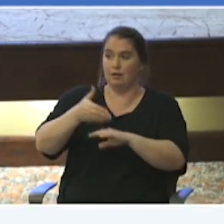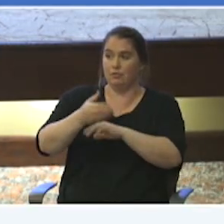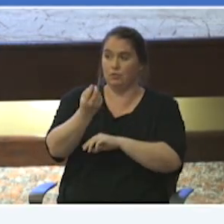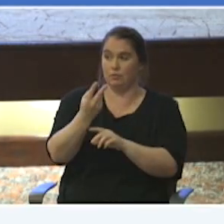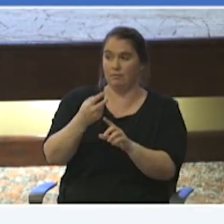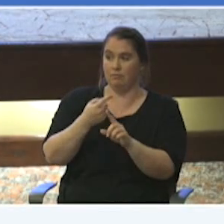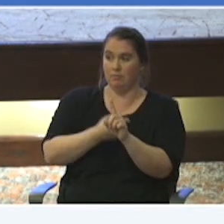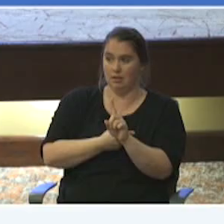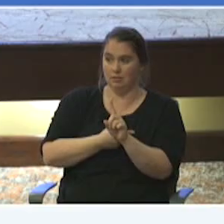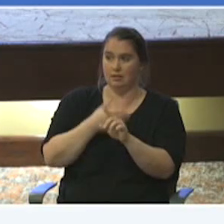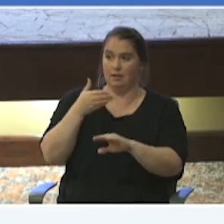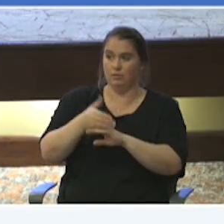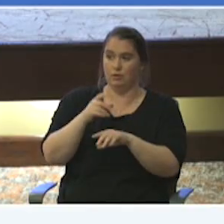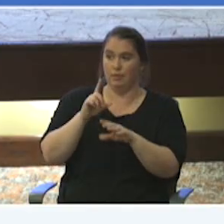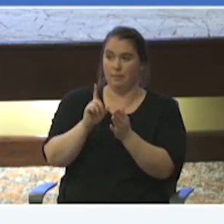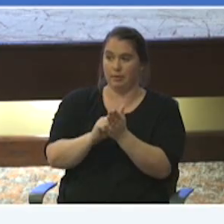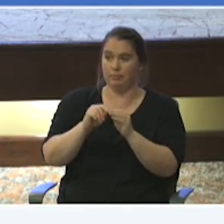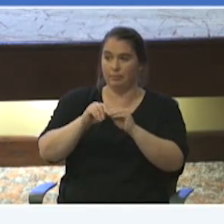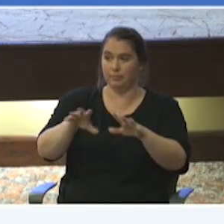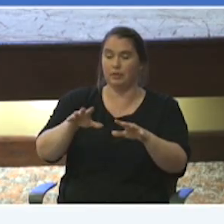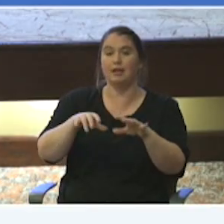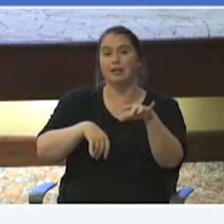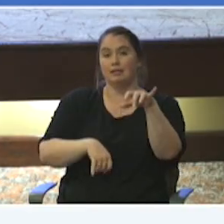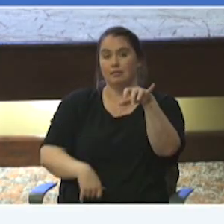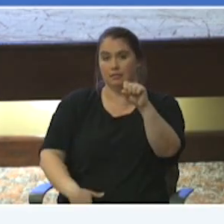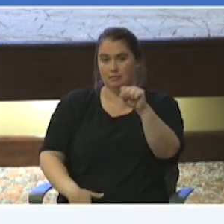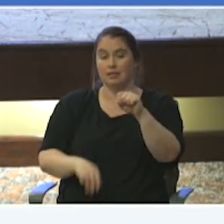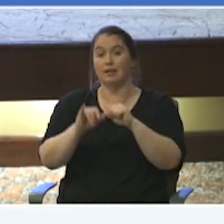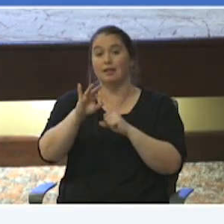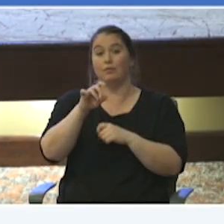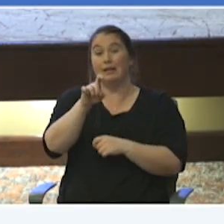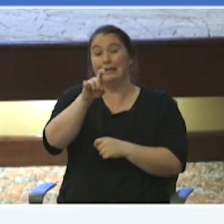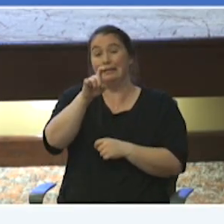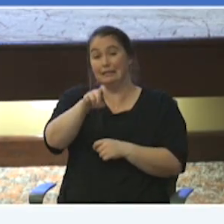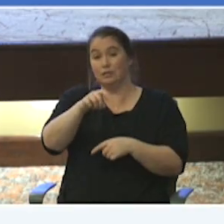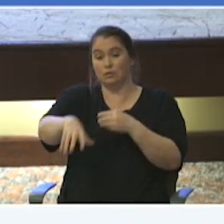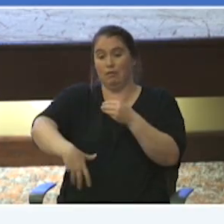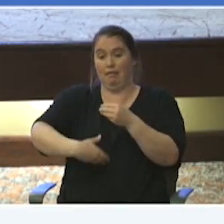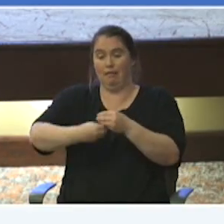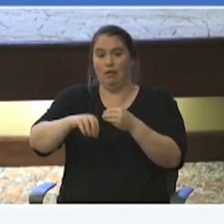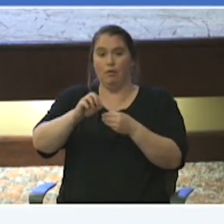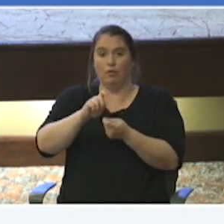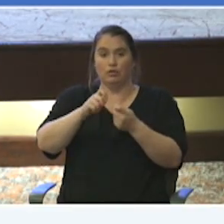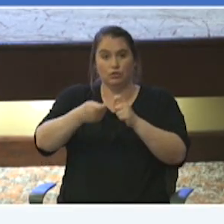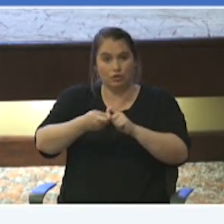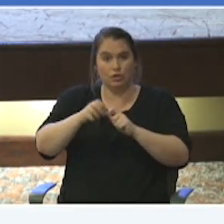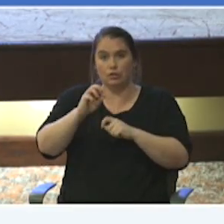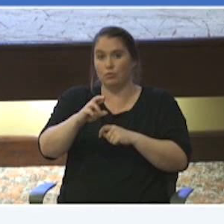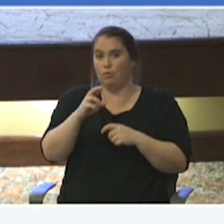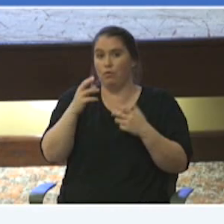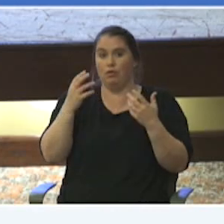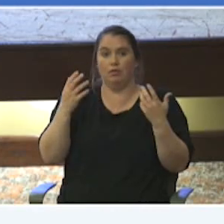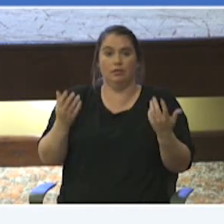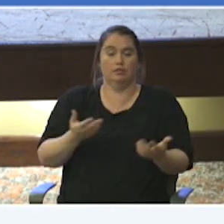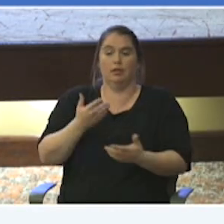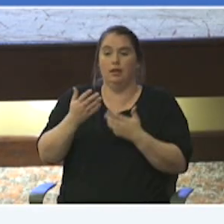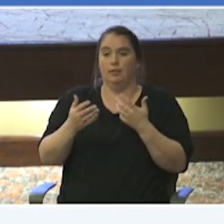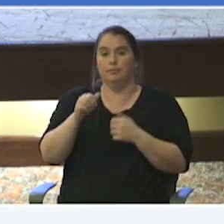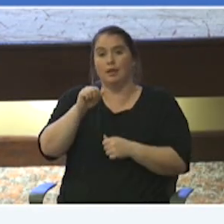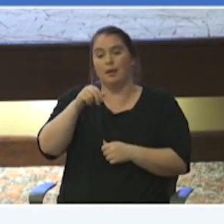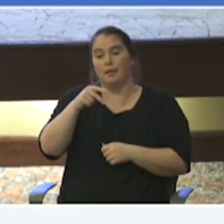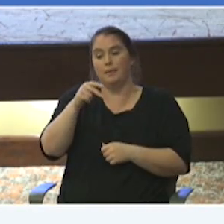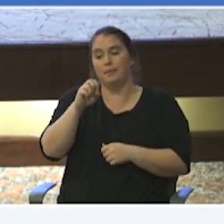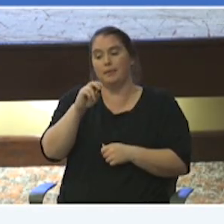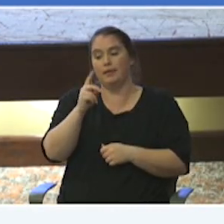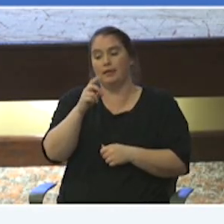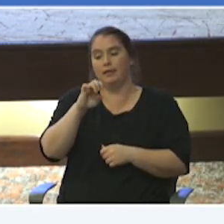following publication Correct. of the new code. And if there was something that we needed to differ, an appendix or a local